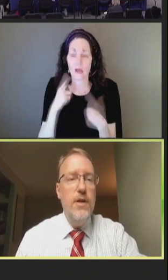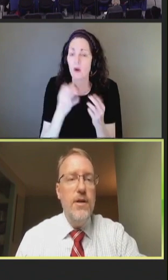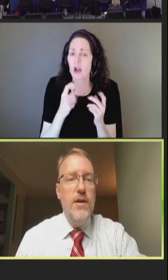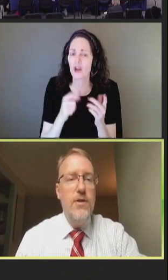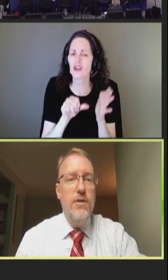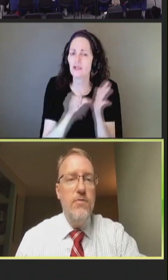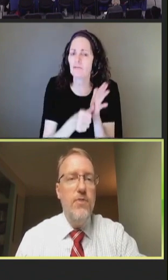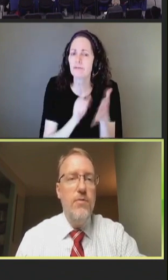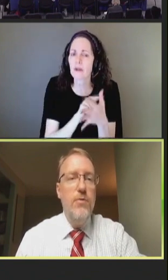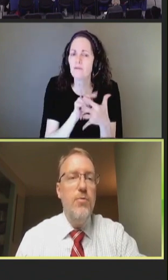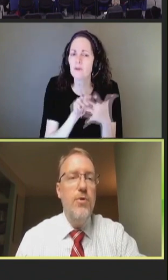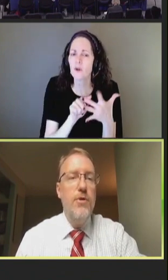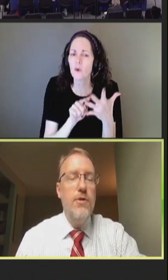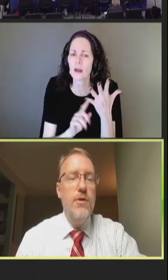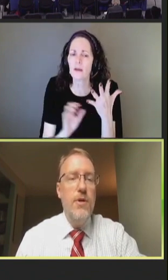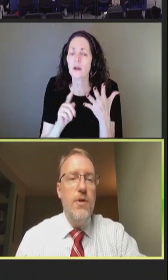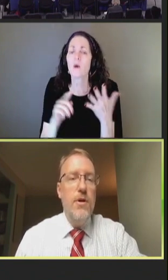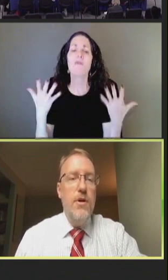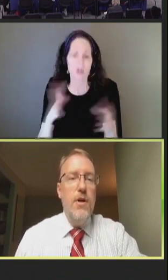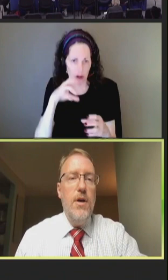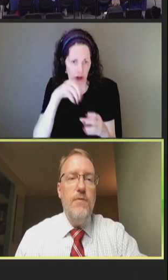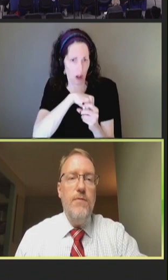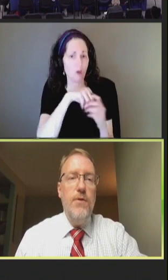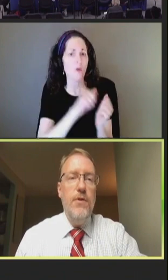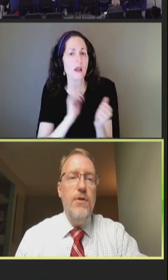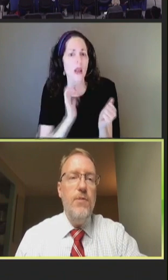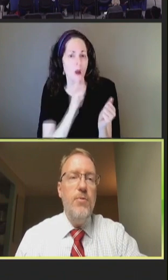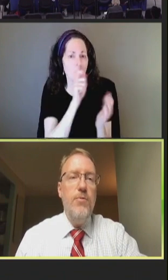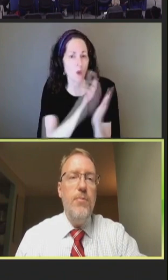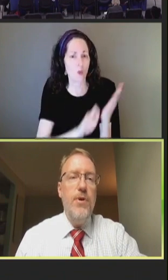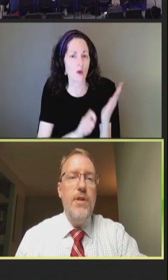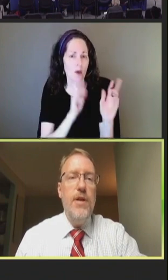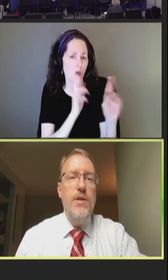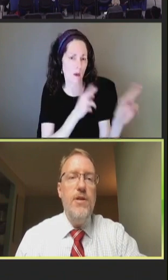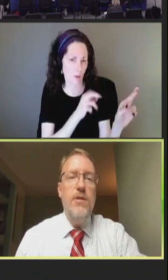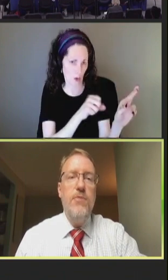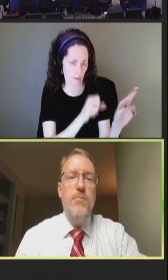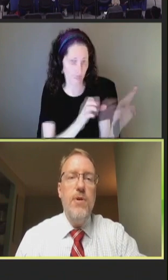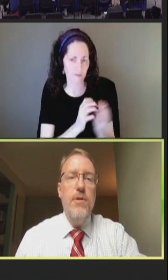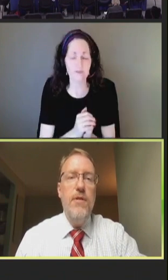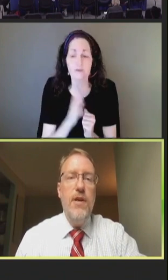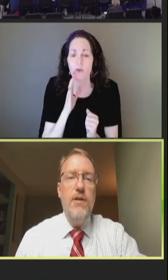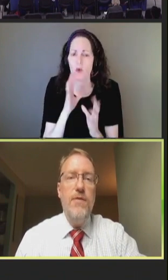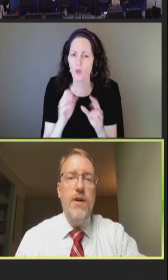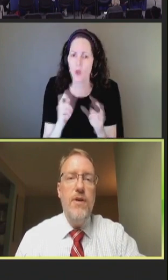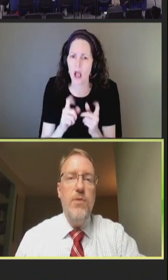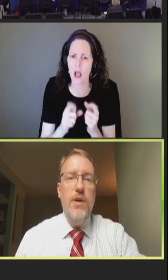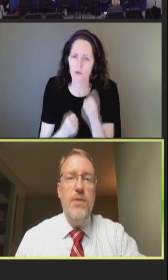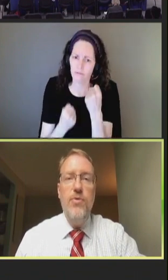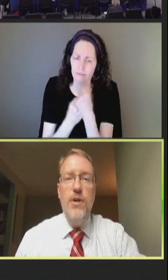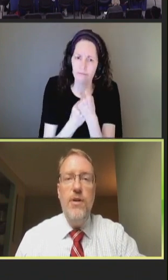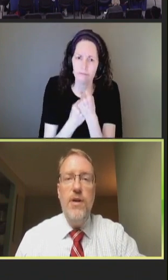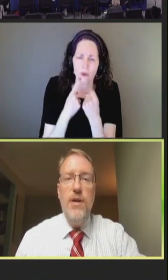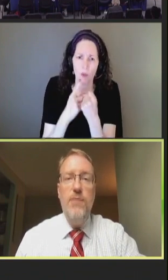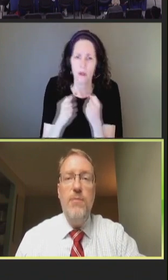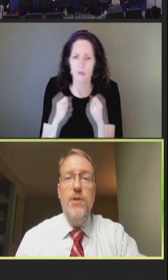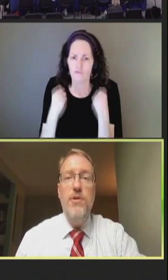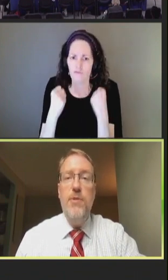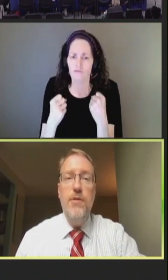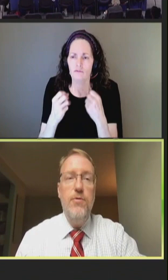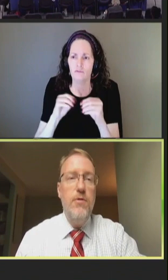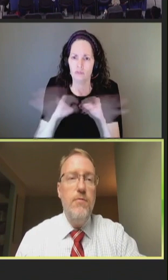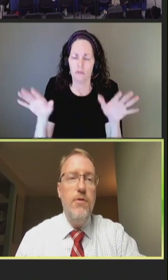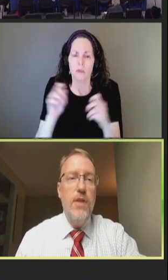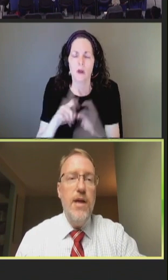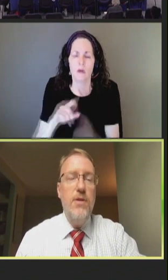in NIH's written report. First, to support a robust HHS response to the H5N1 outbreak that has been mentioned